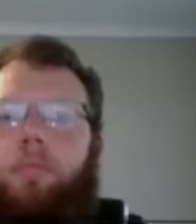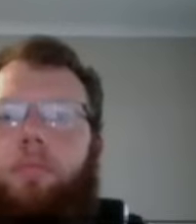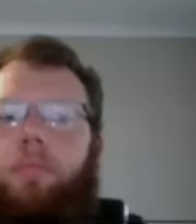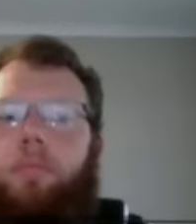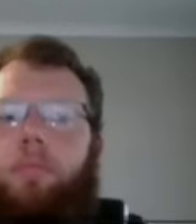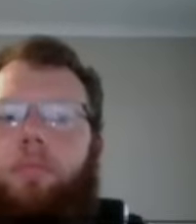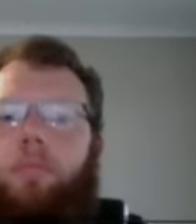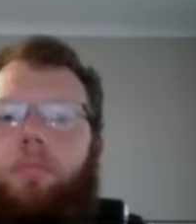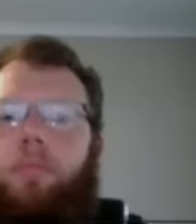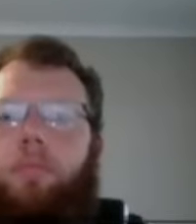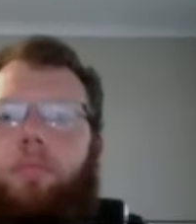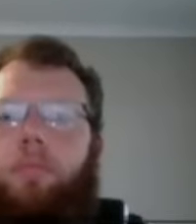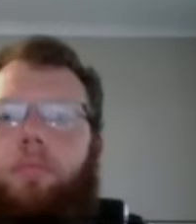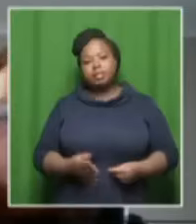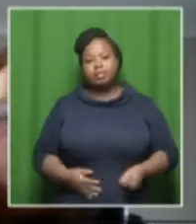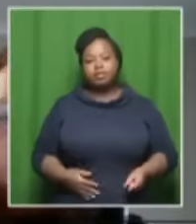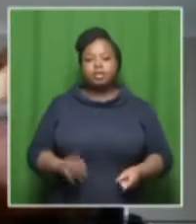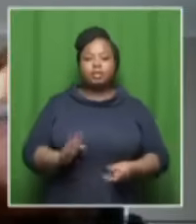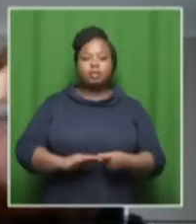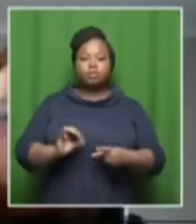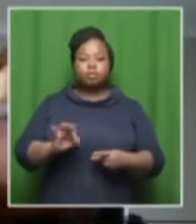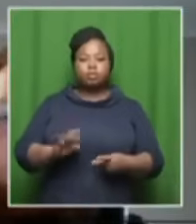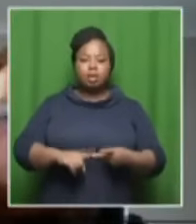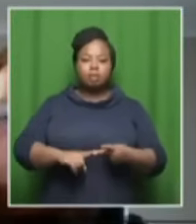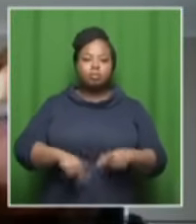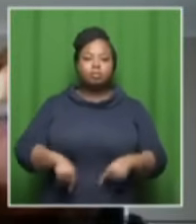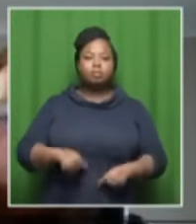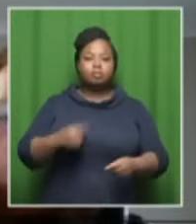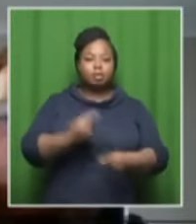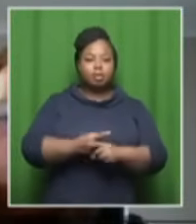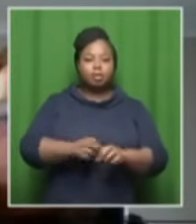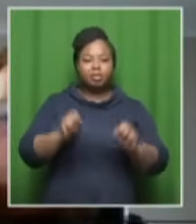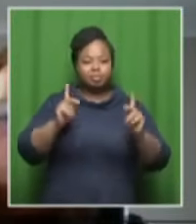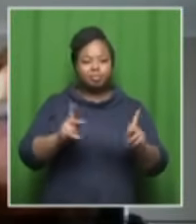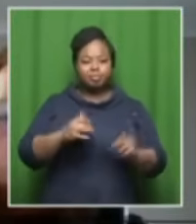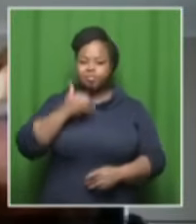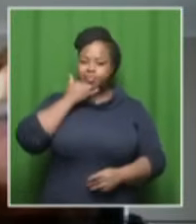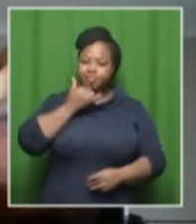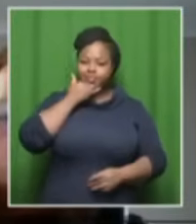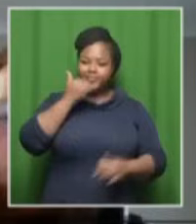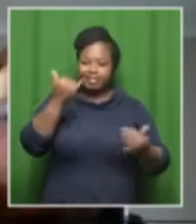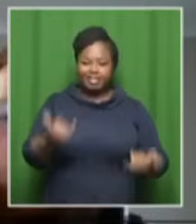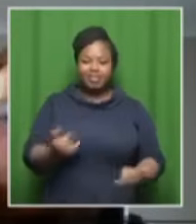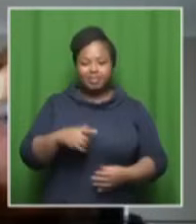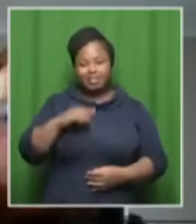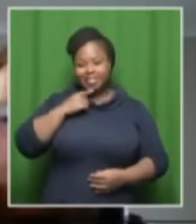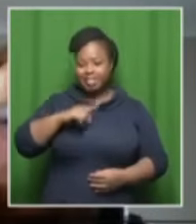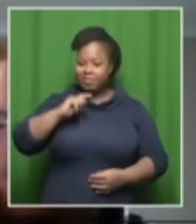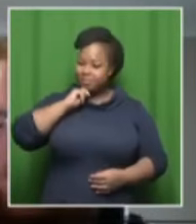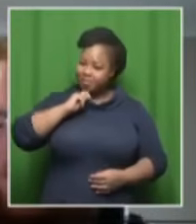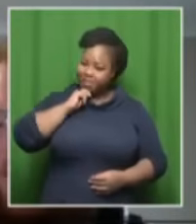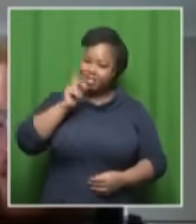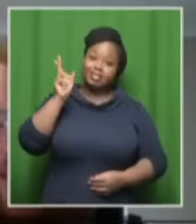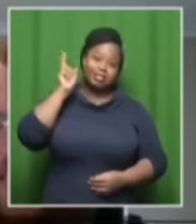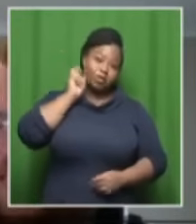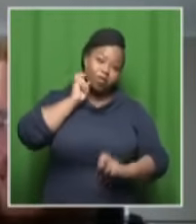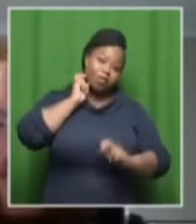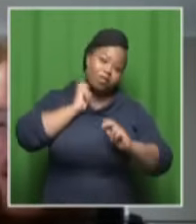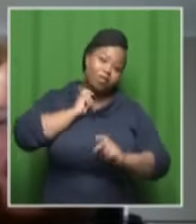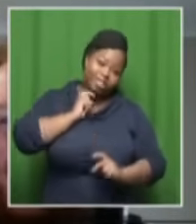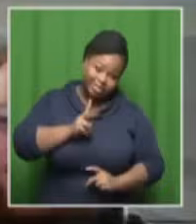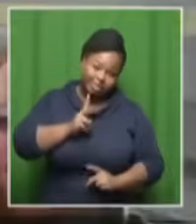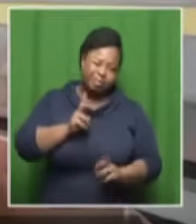Fellowship Program, which focuses on nurturing. Okay, I'm so glad this time when I say good morning, I'm going to hear your voices, and